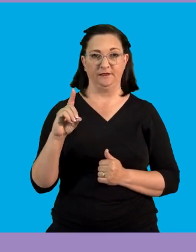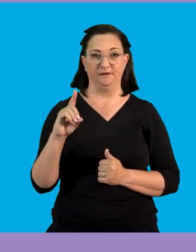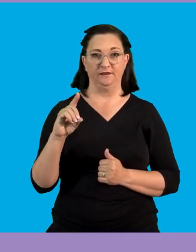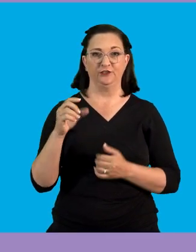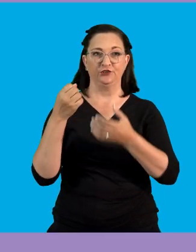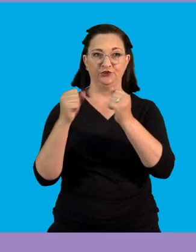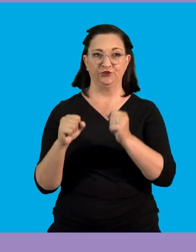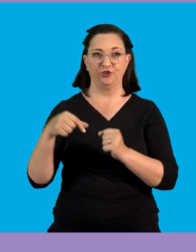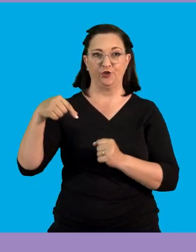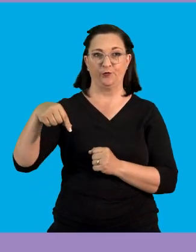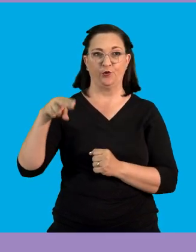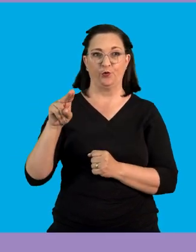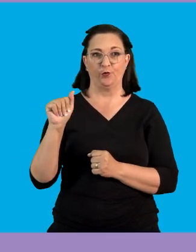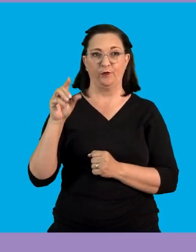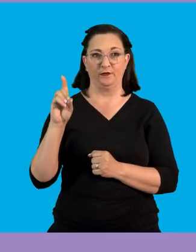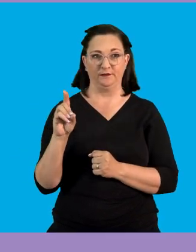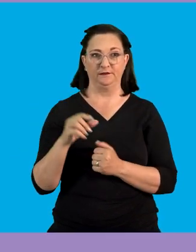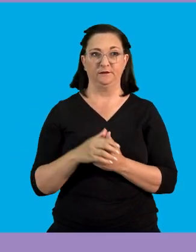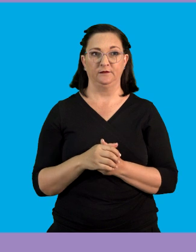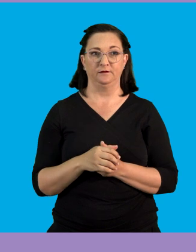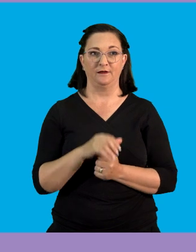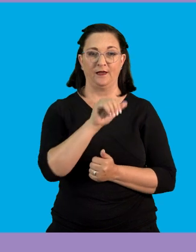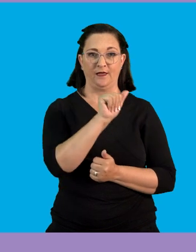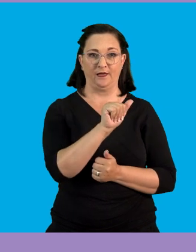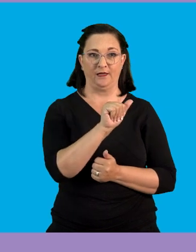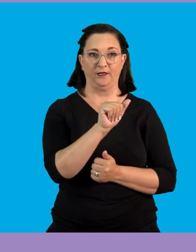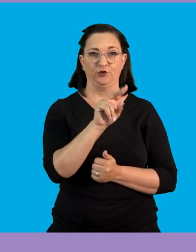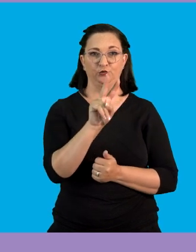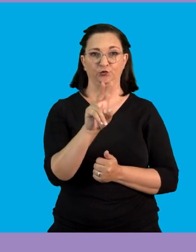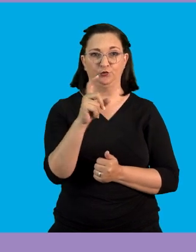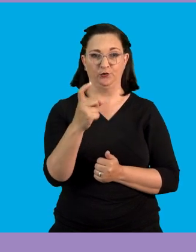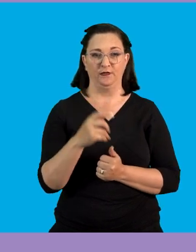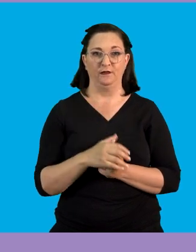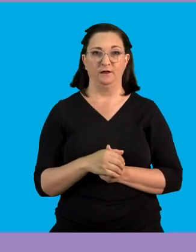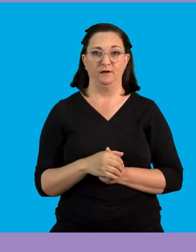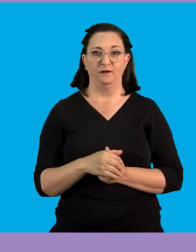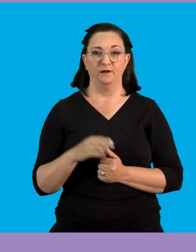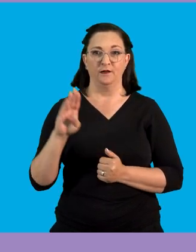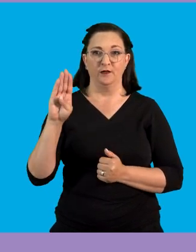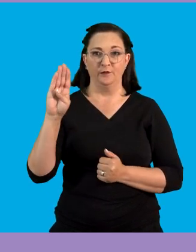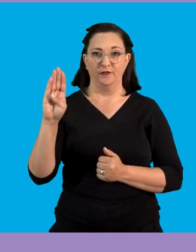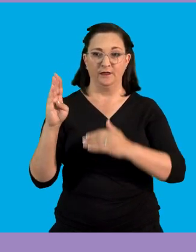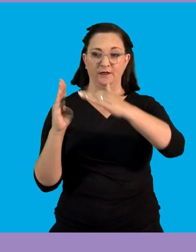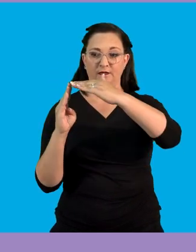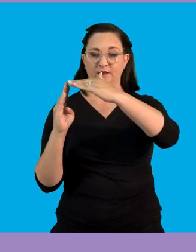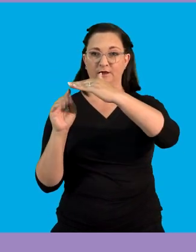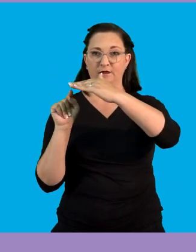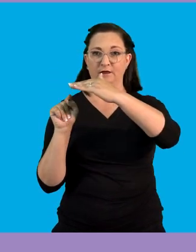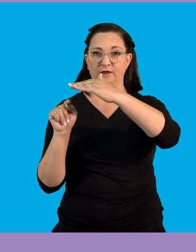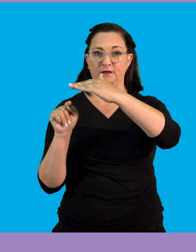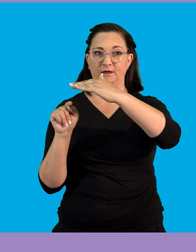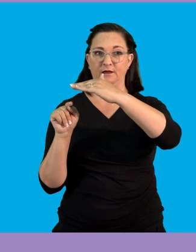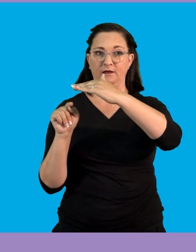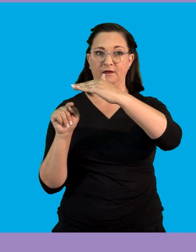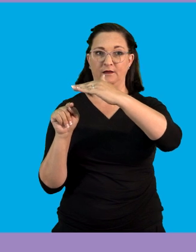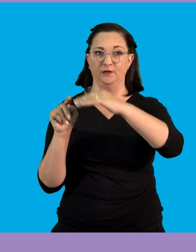ABCD is a quadrilateral. Angle A is 2x. Let's mark that in. Angle B is